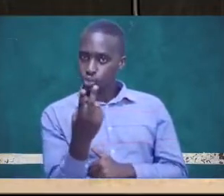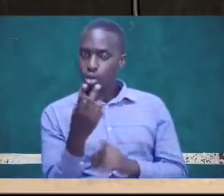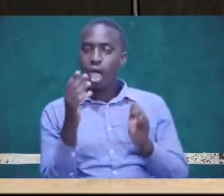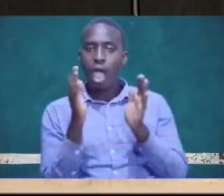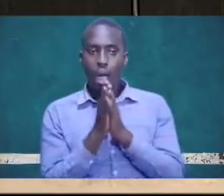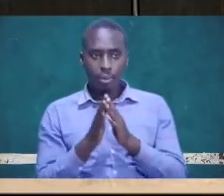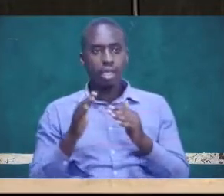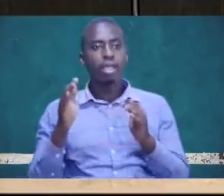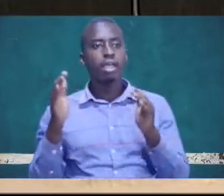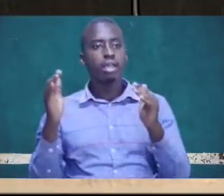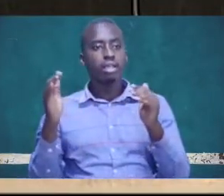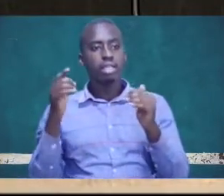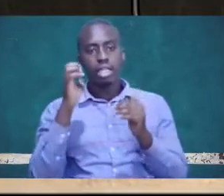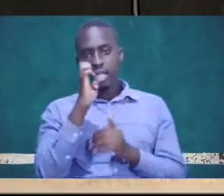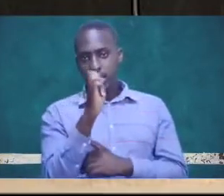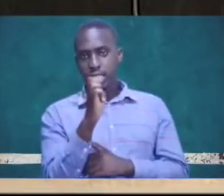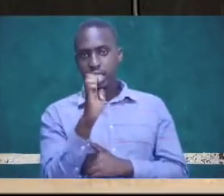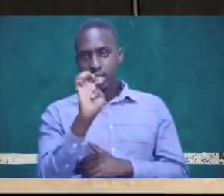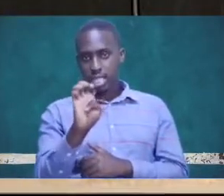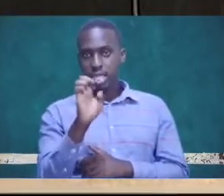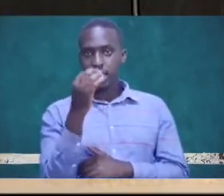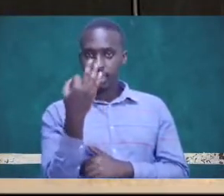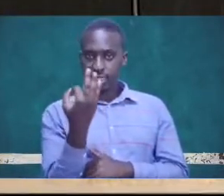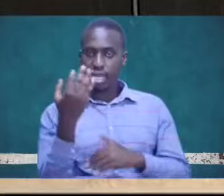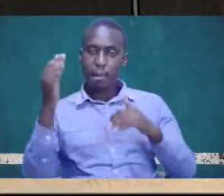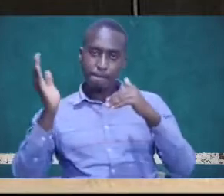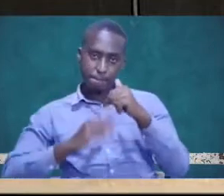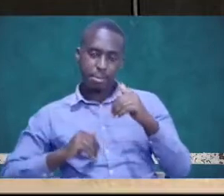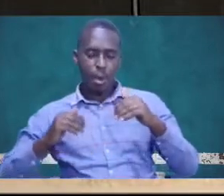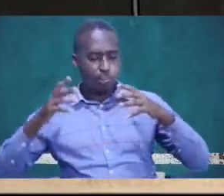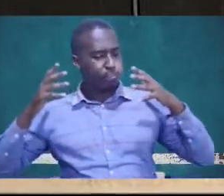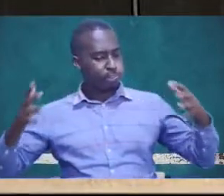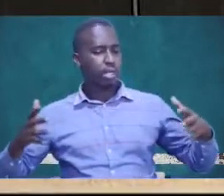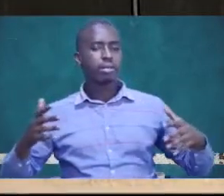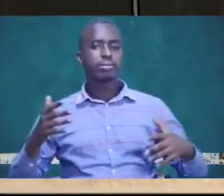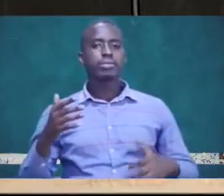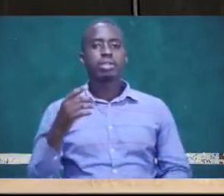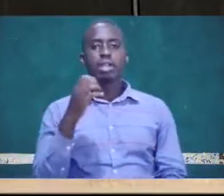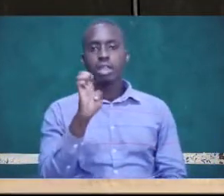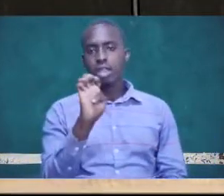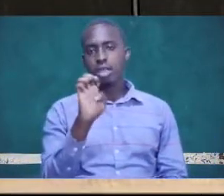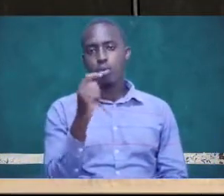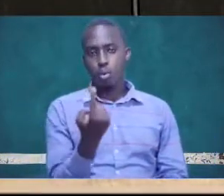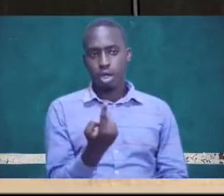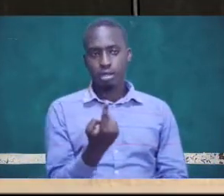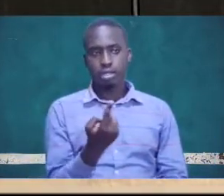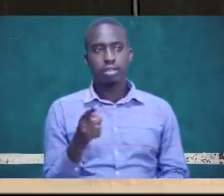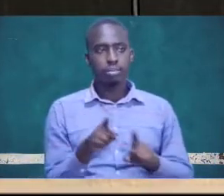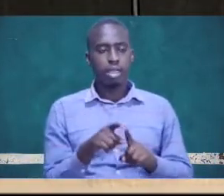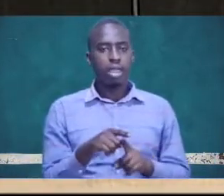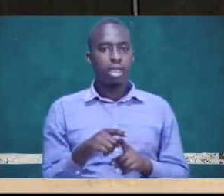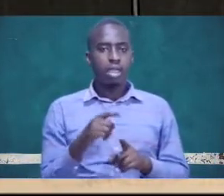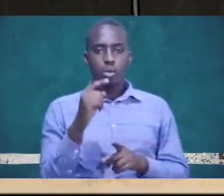and this E3 bigger than E1. Then we have this one is more